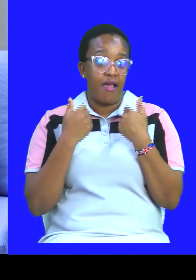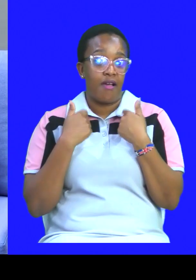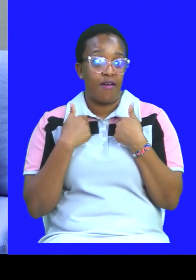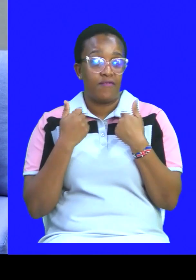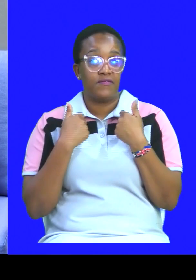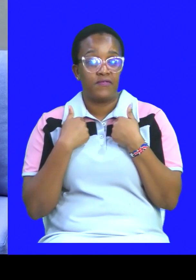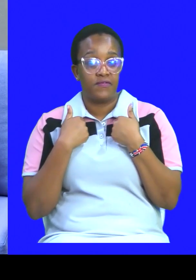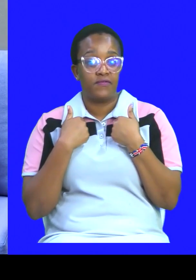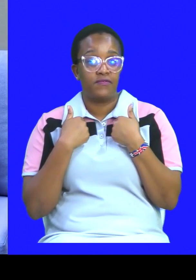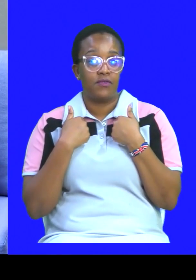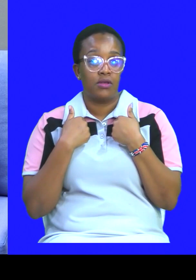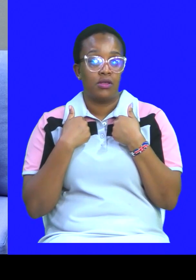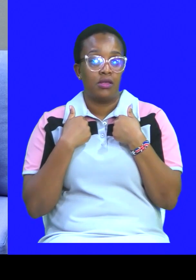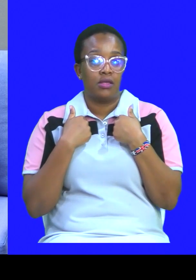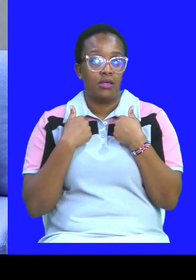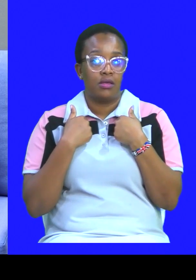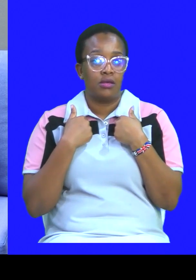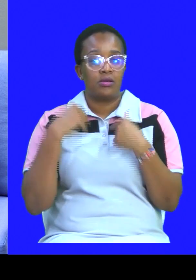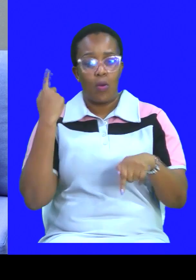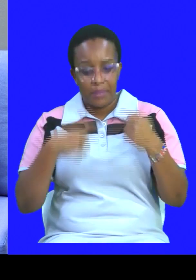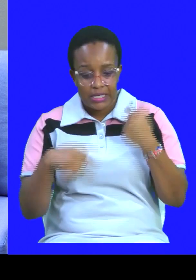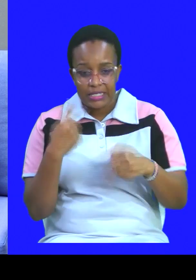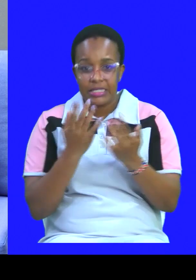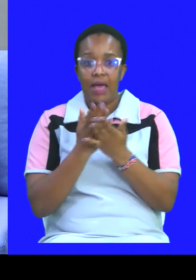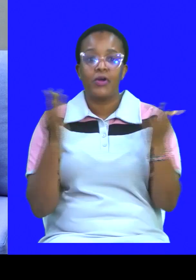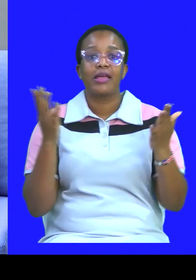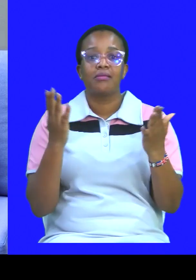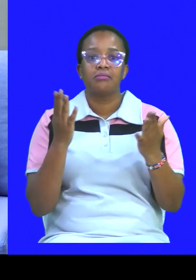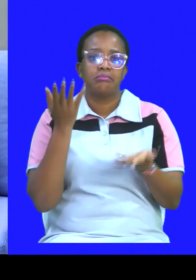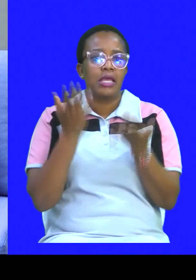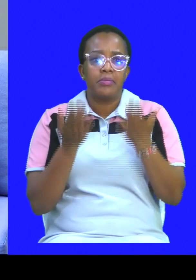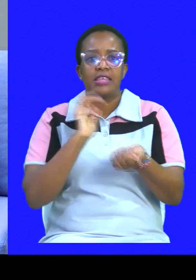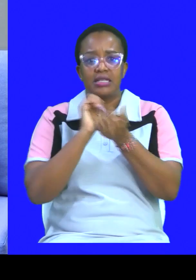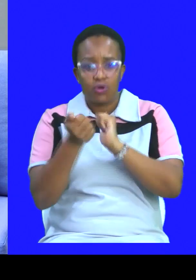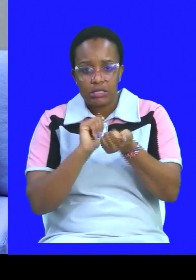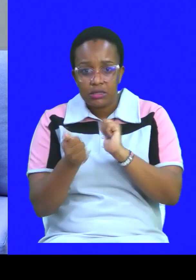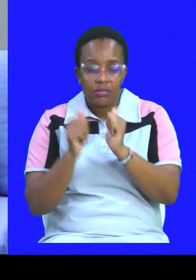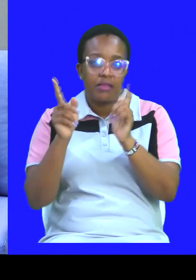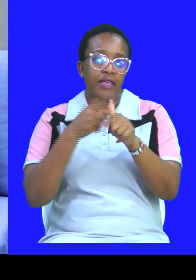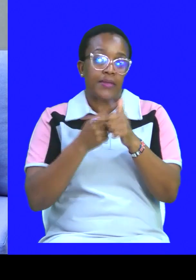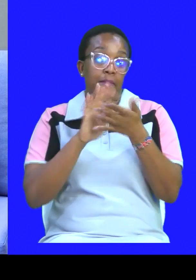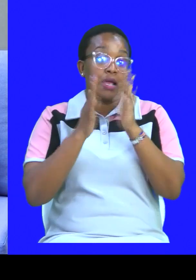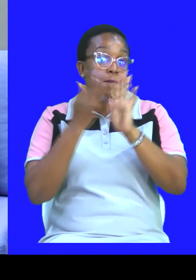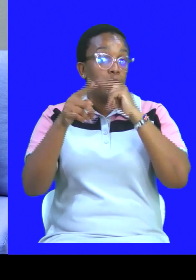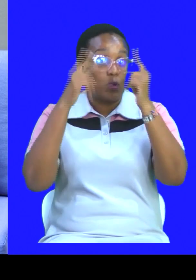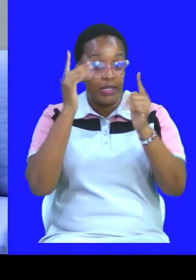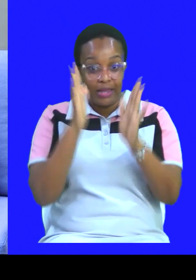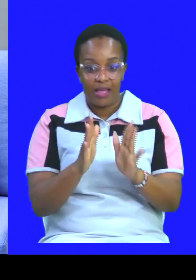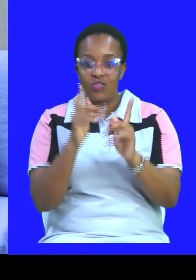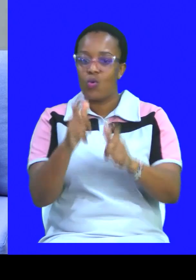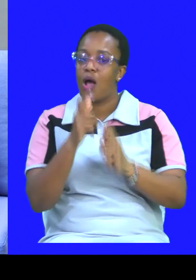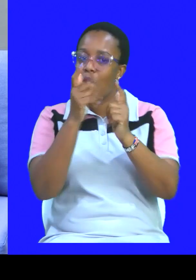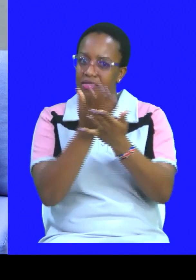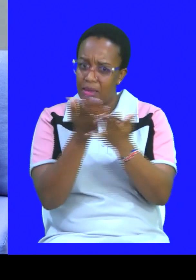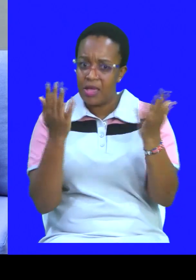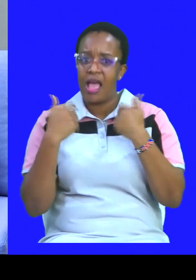they have competed somewhere, they are doing sports, and they become a winner. You motivate them by awarding them. You give them a motivational talk.